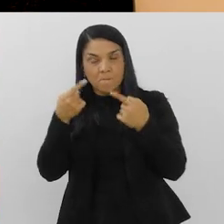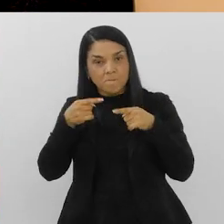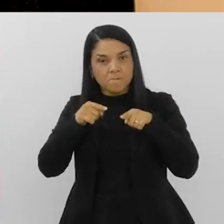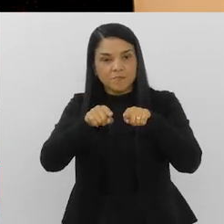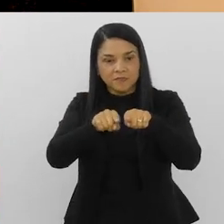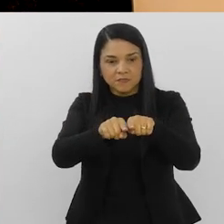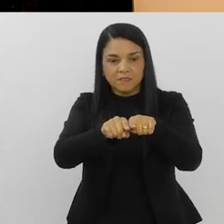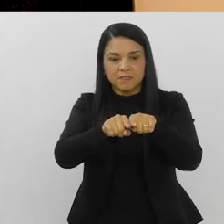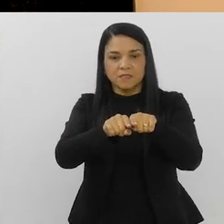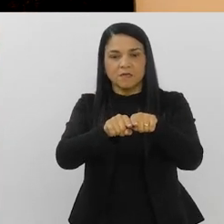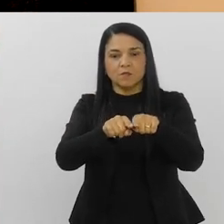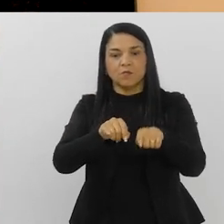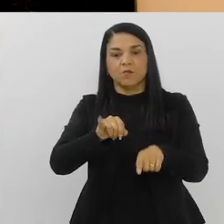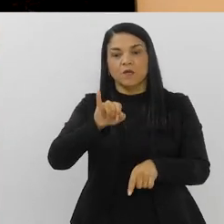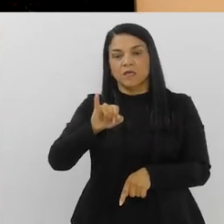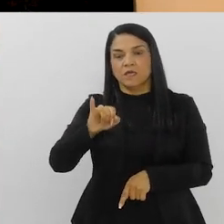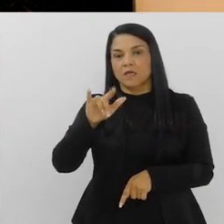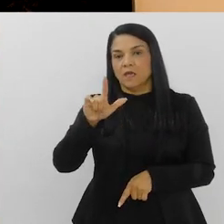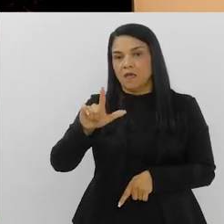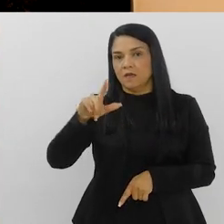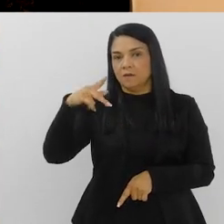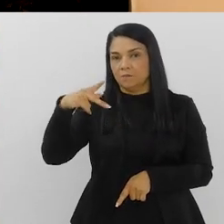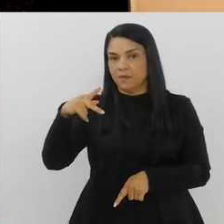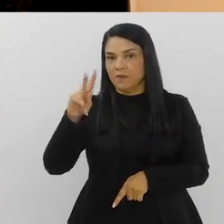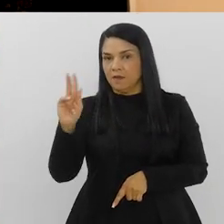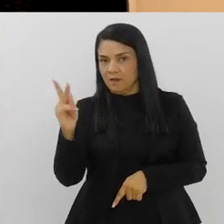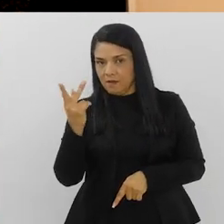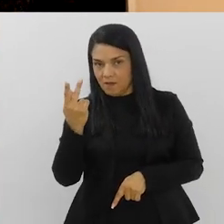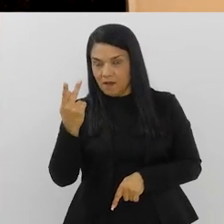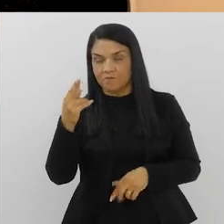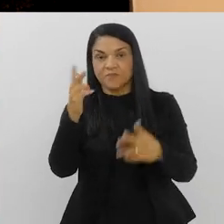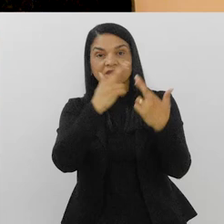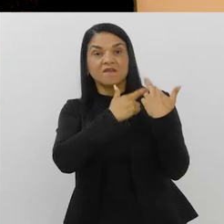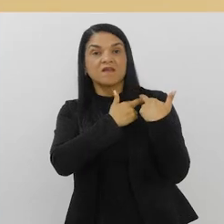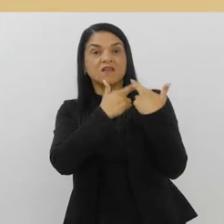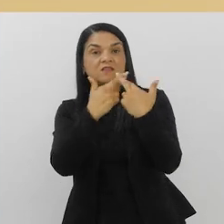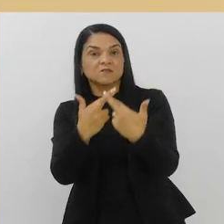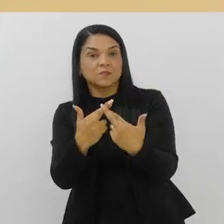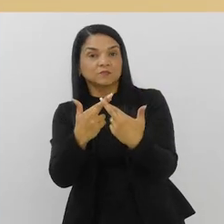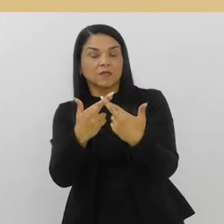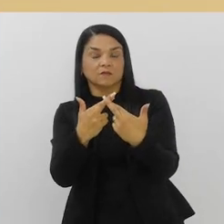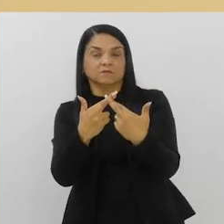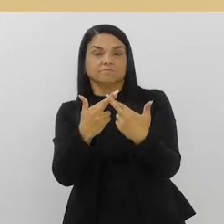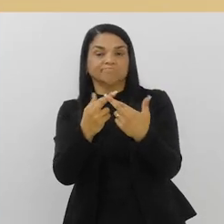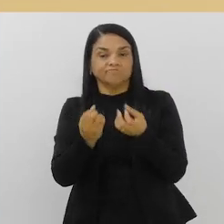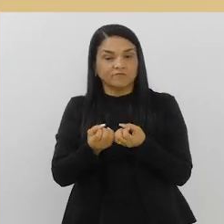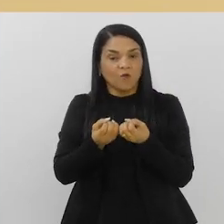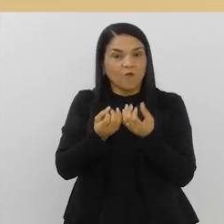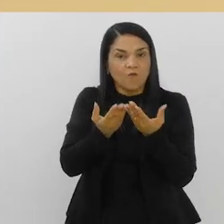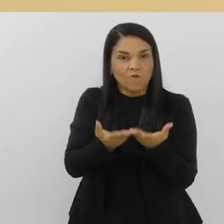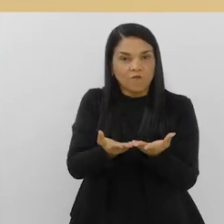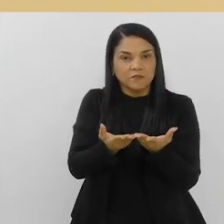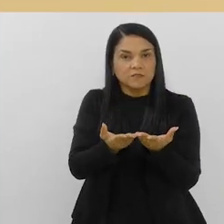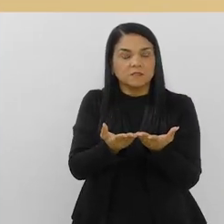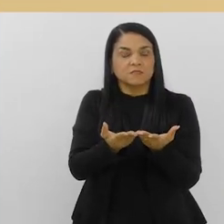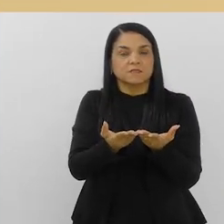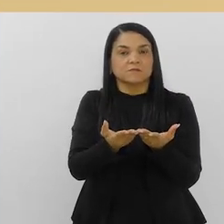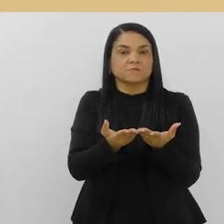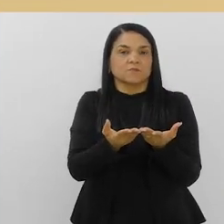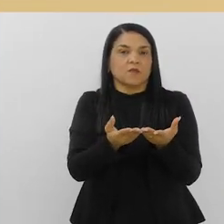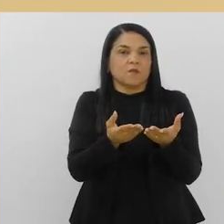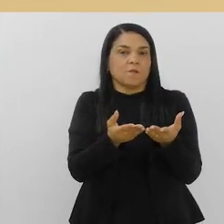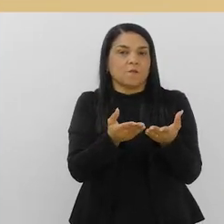which is part of the museum's partnership with the IRPH, which is responsible for for giving